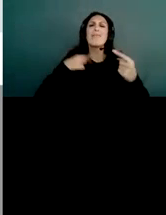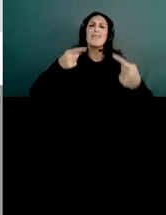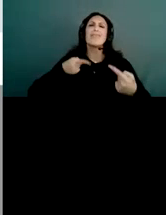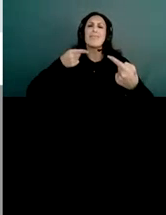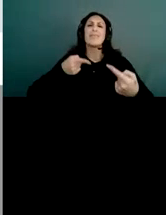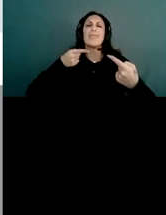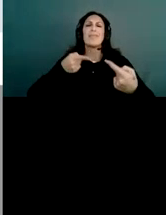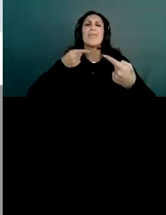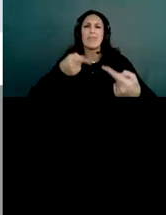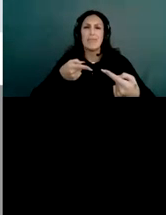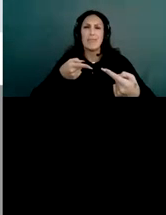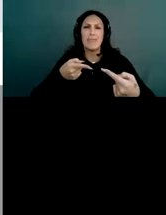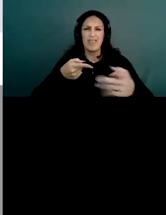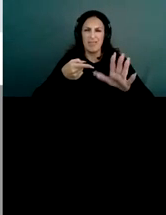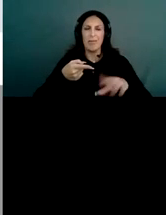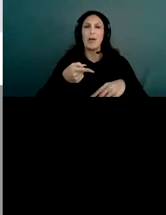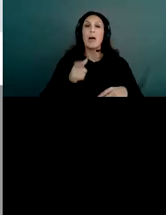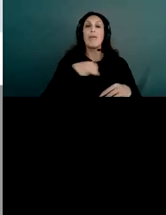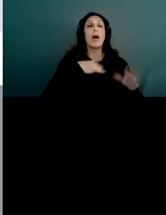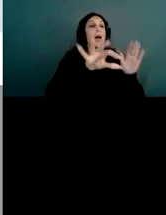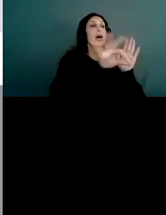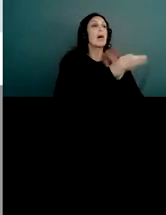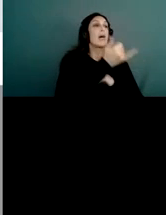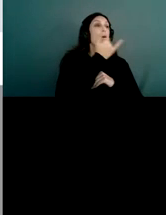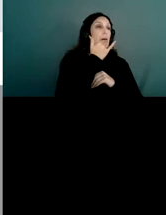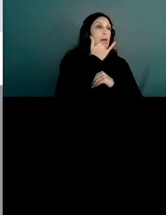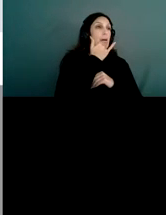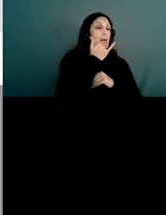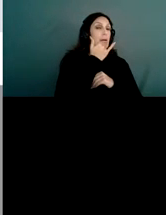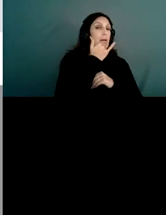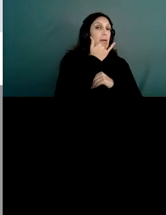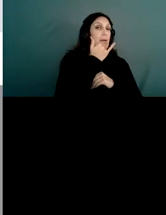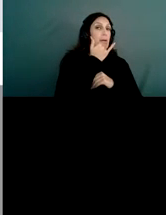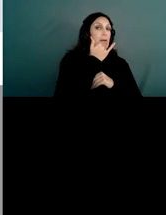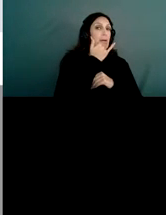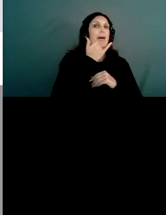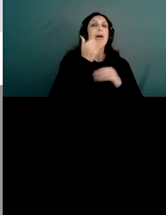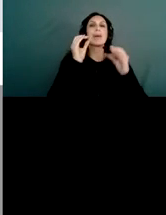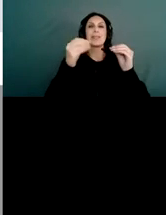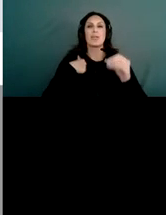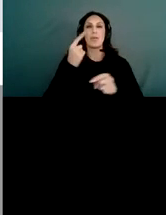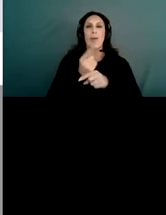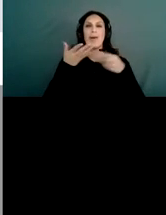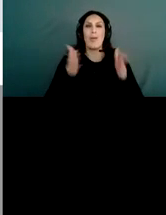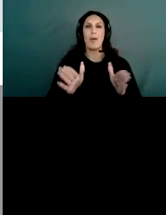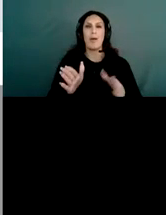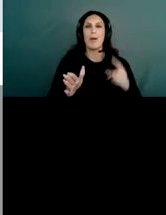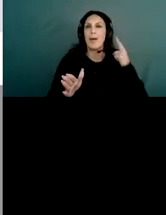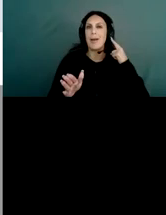This is the word done. And now it's going to go ahead and reteach. It has the letters D,